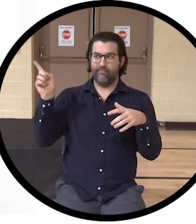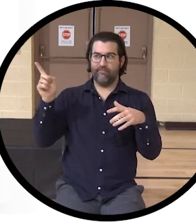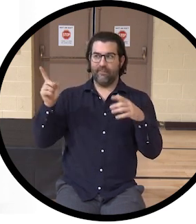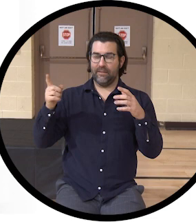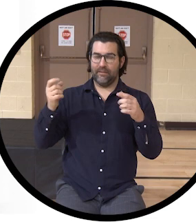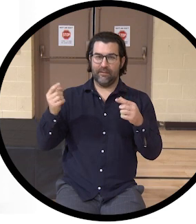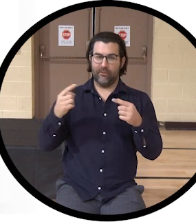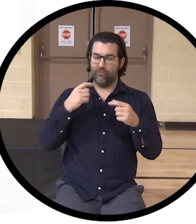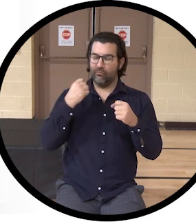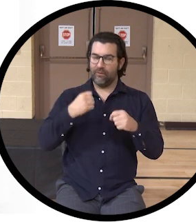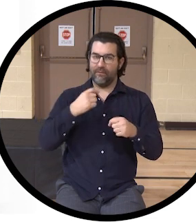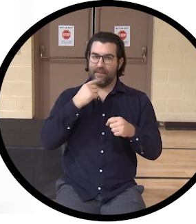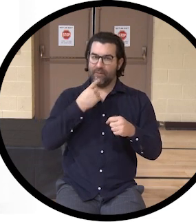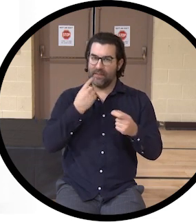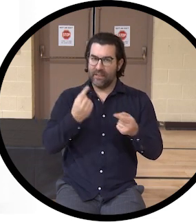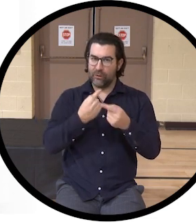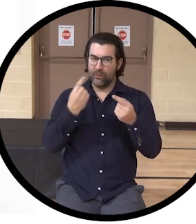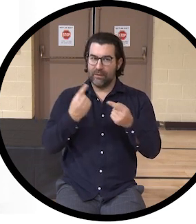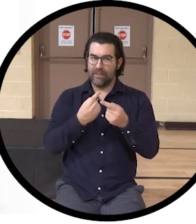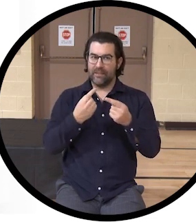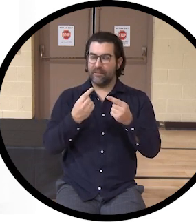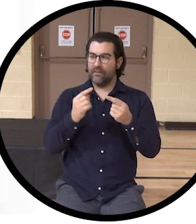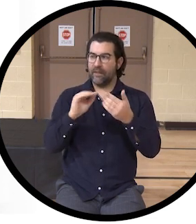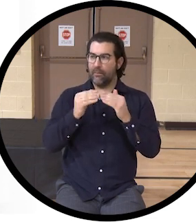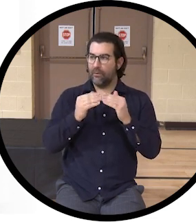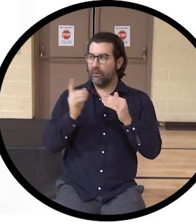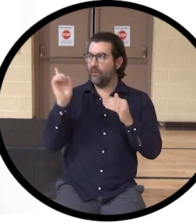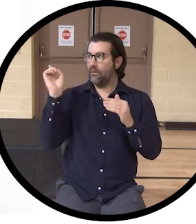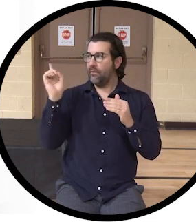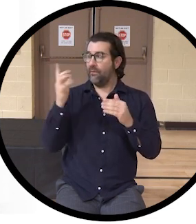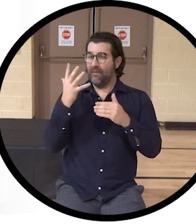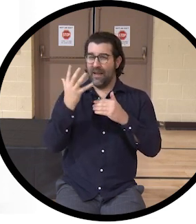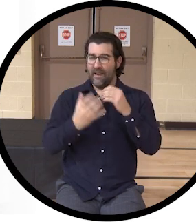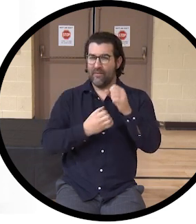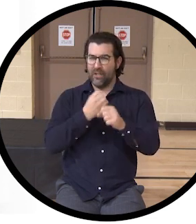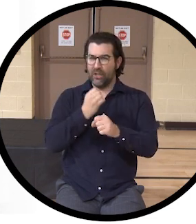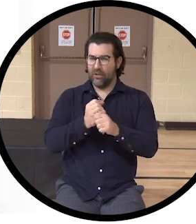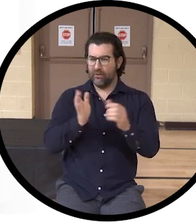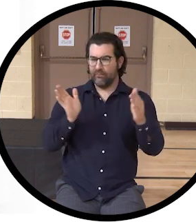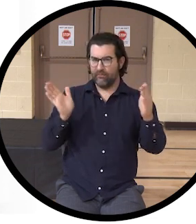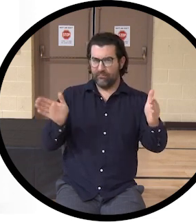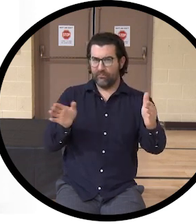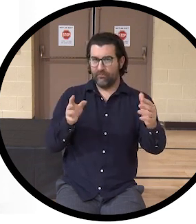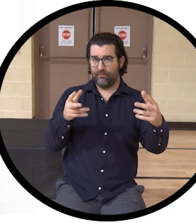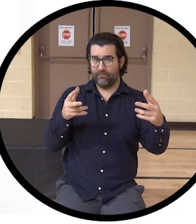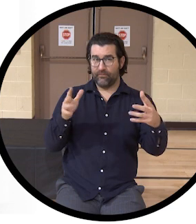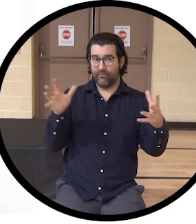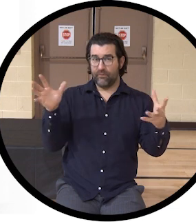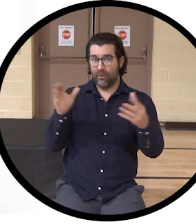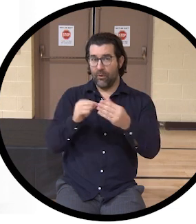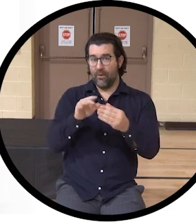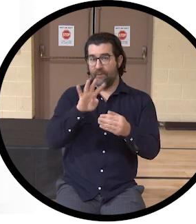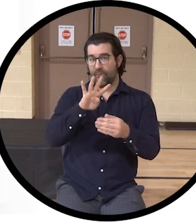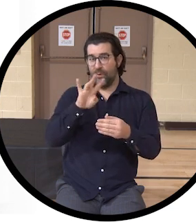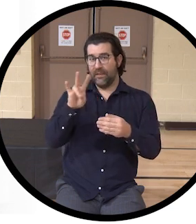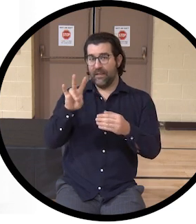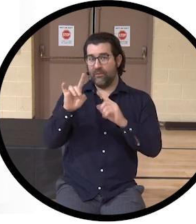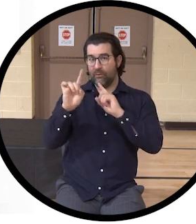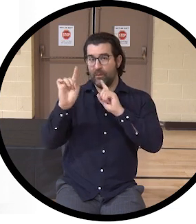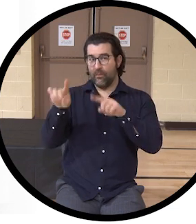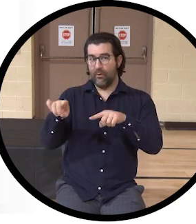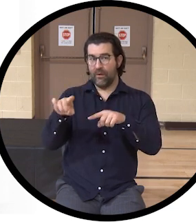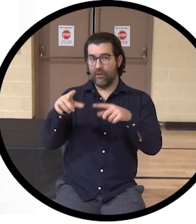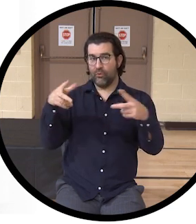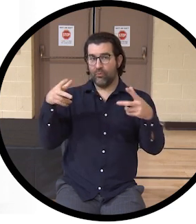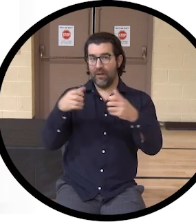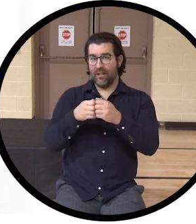injury network. We tend to pick a 5-year period to be our common analysis, and 47 reported crashes